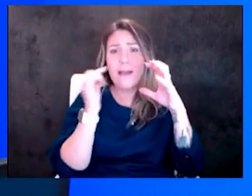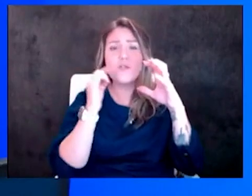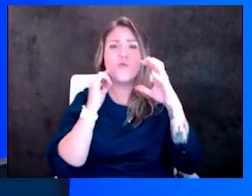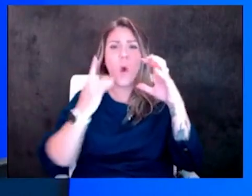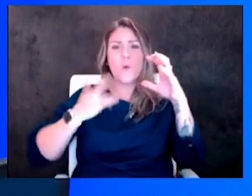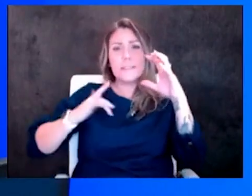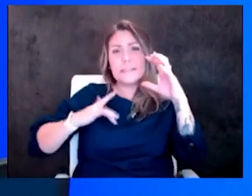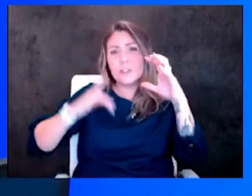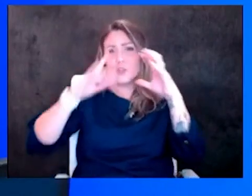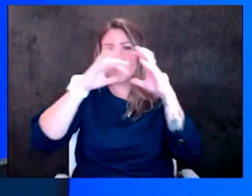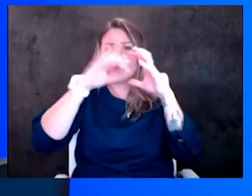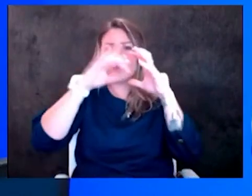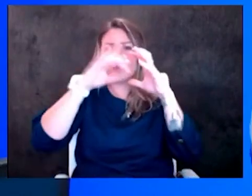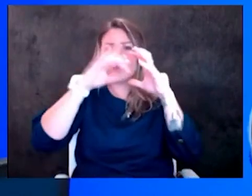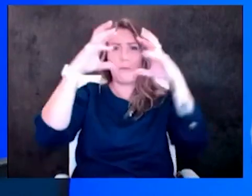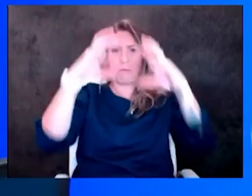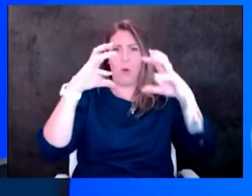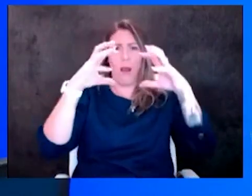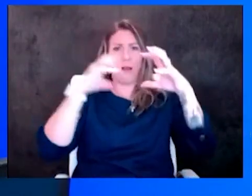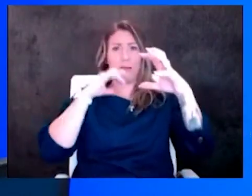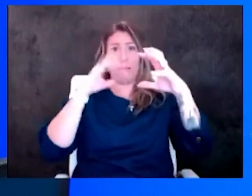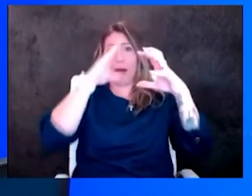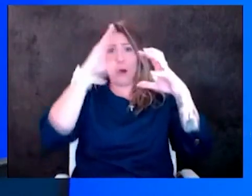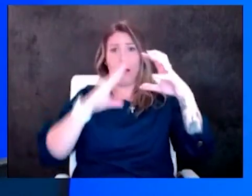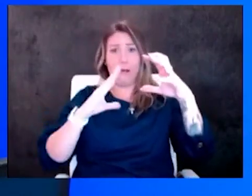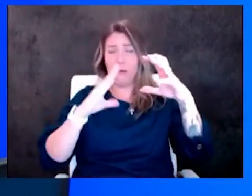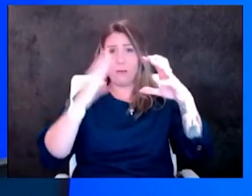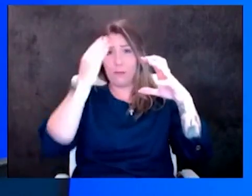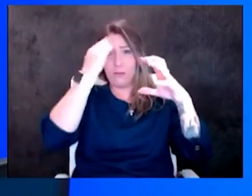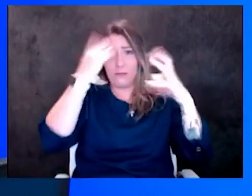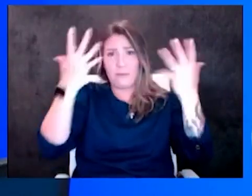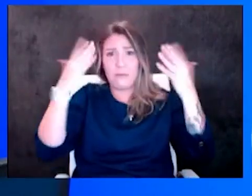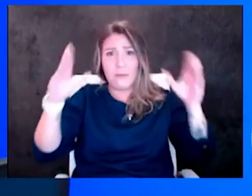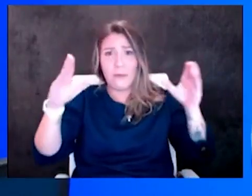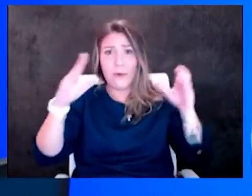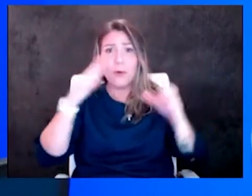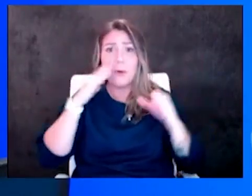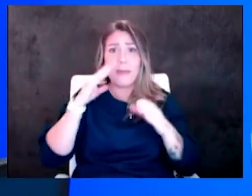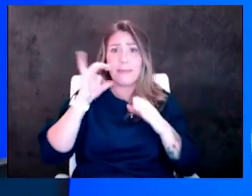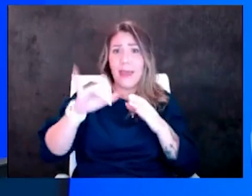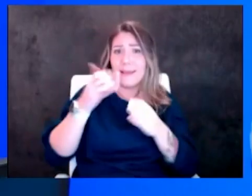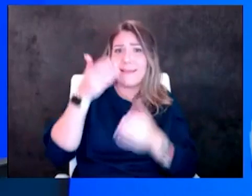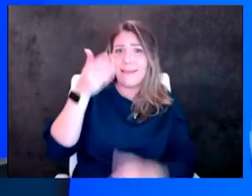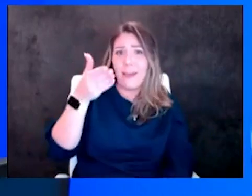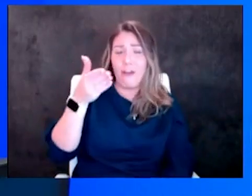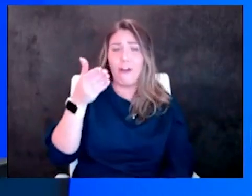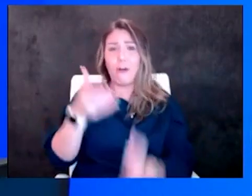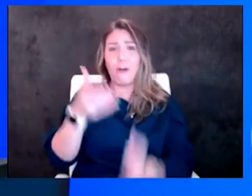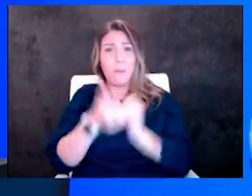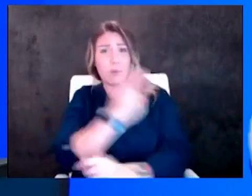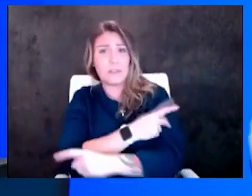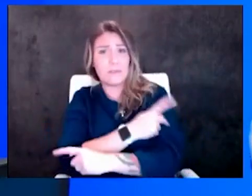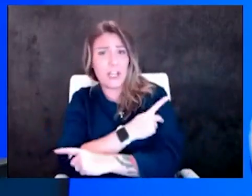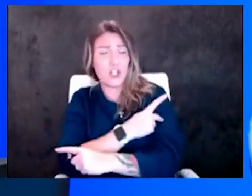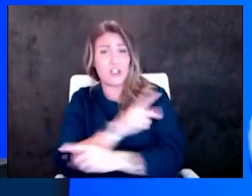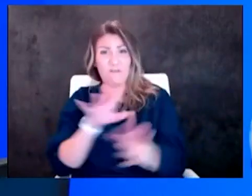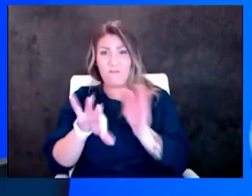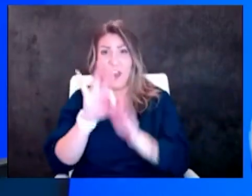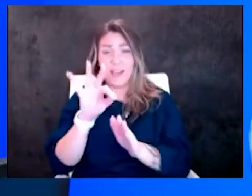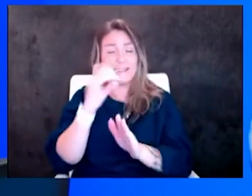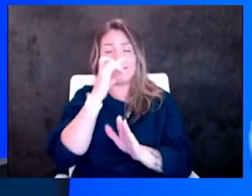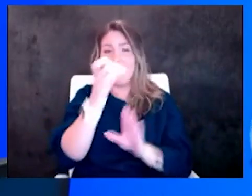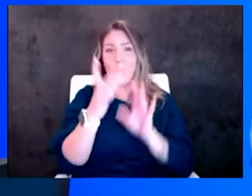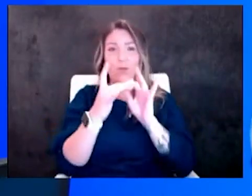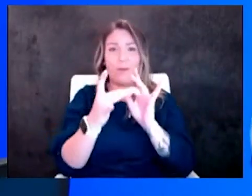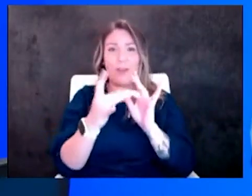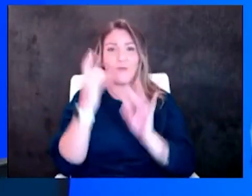no idea that the aneurysm is there. So for most patients, if they find out that they have an aneurysm, it's typically for a completely unrelated reason. Having